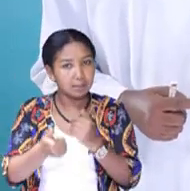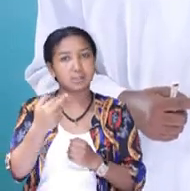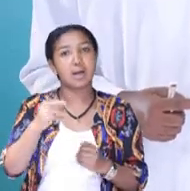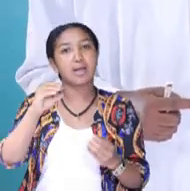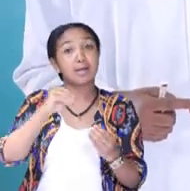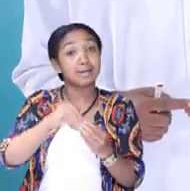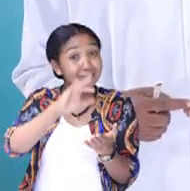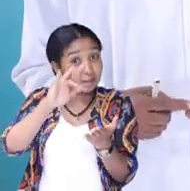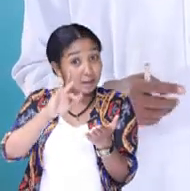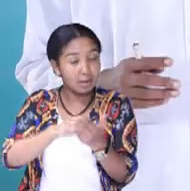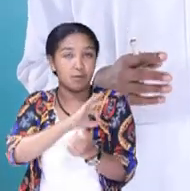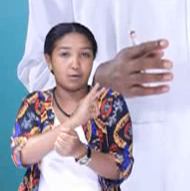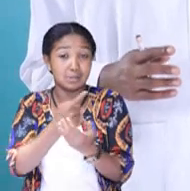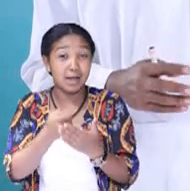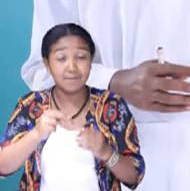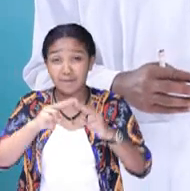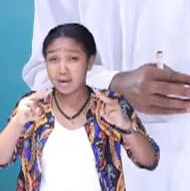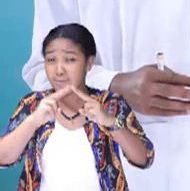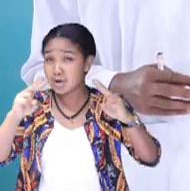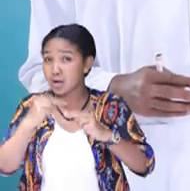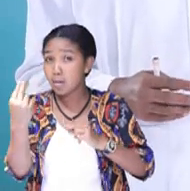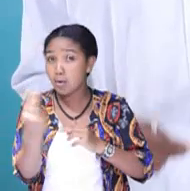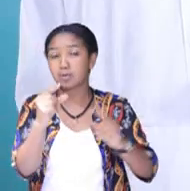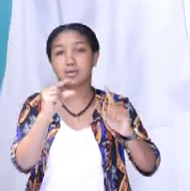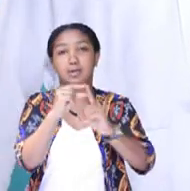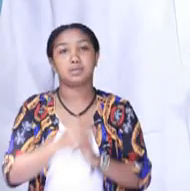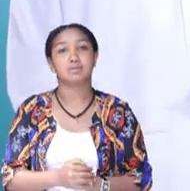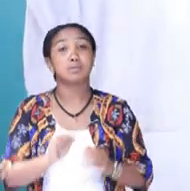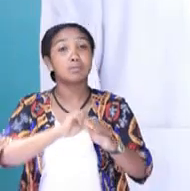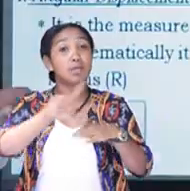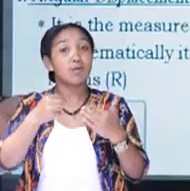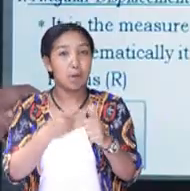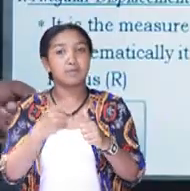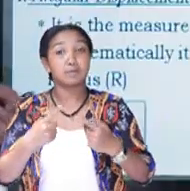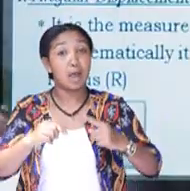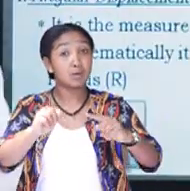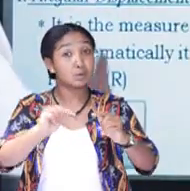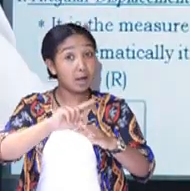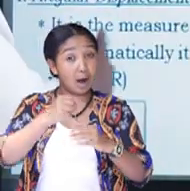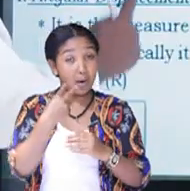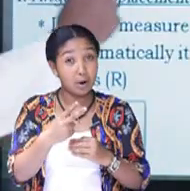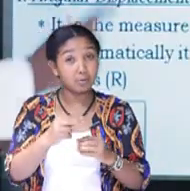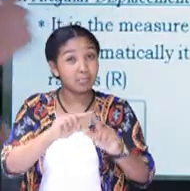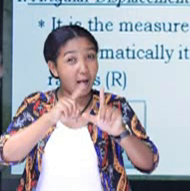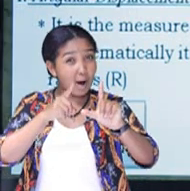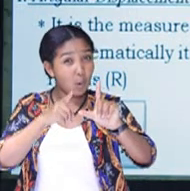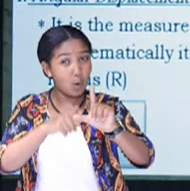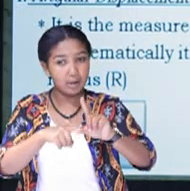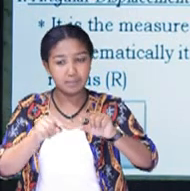have also a centripetal force. These are very, very important terms. Therefore, first let's try to see about